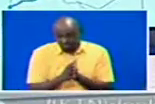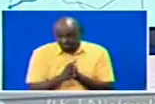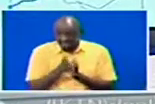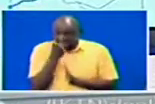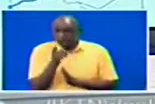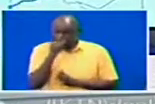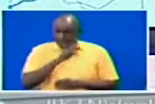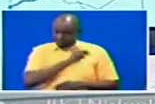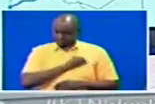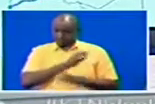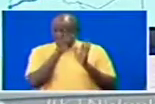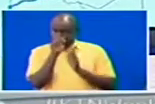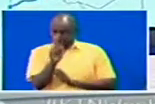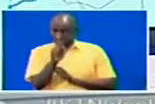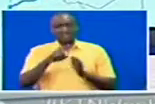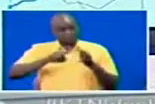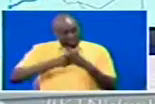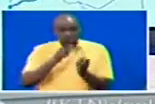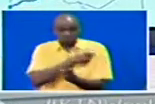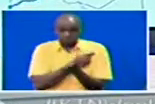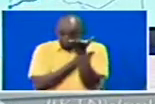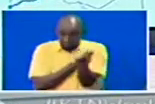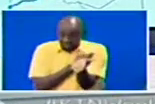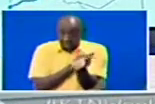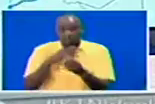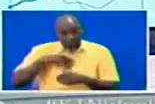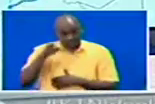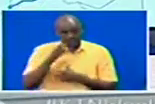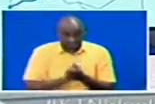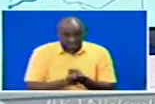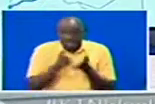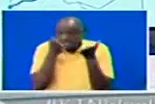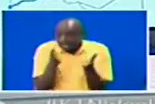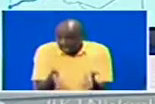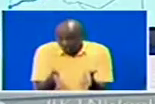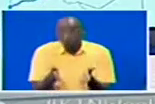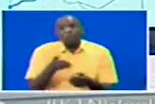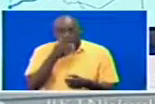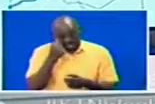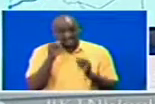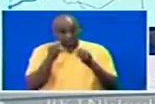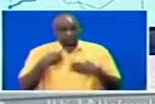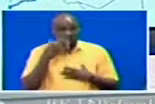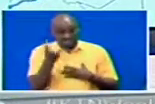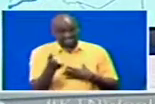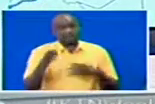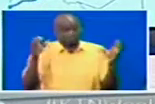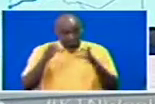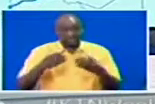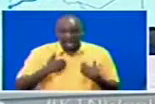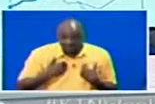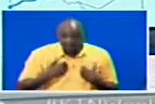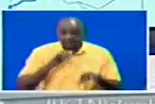missionary-led dispensary has been the oasis of hope for the residents here. And now, better news has come to these communities as